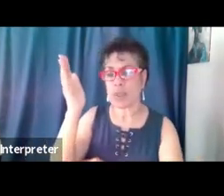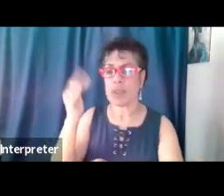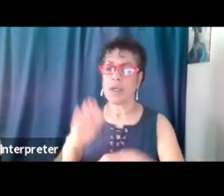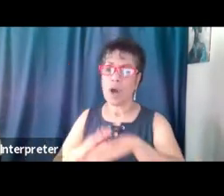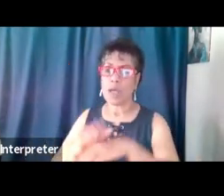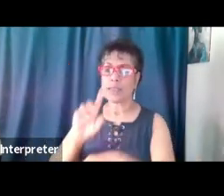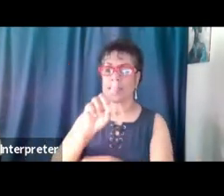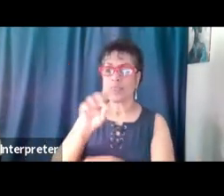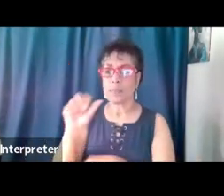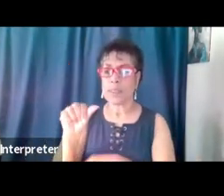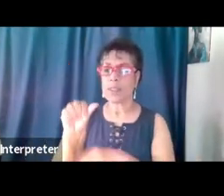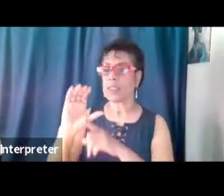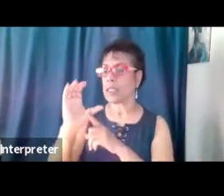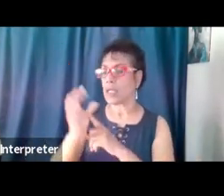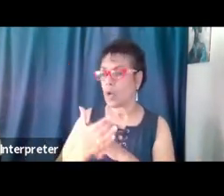and history,